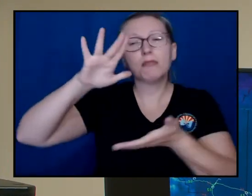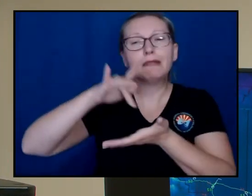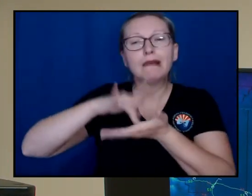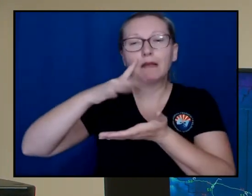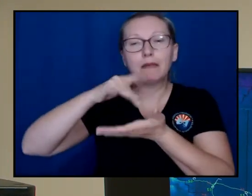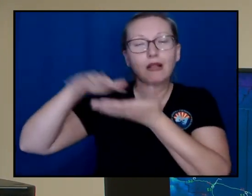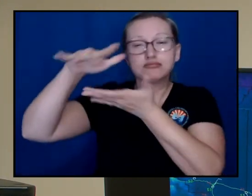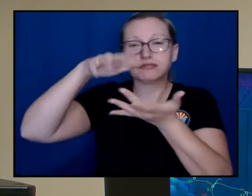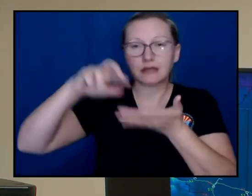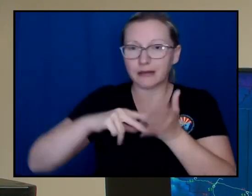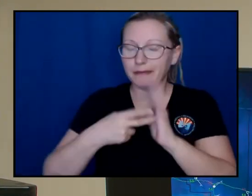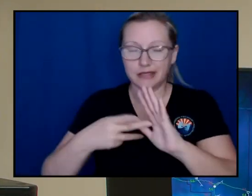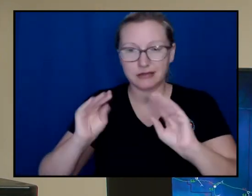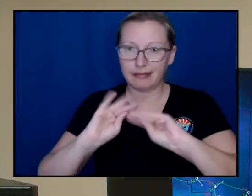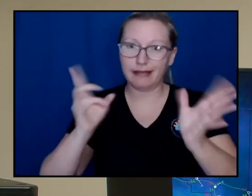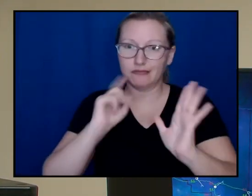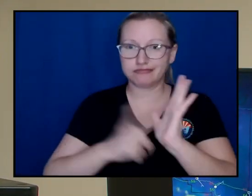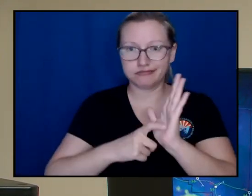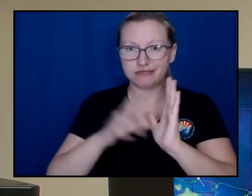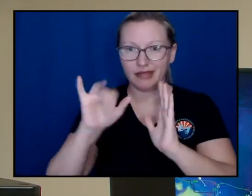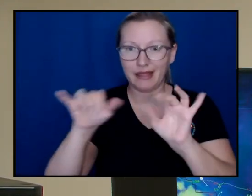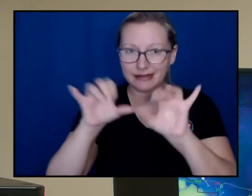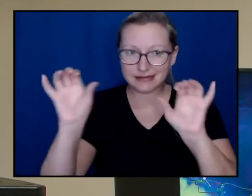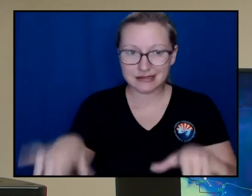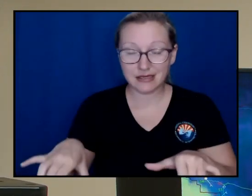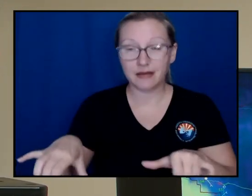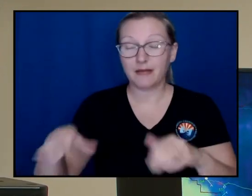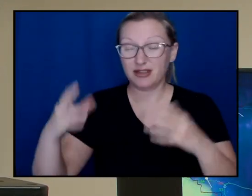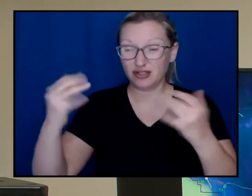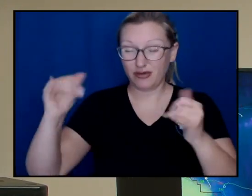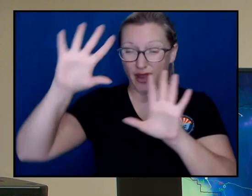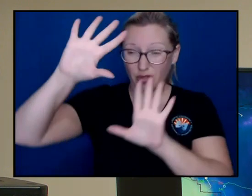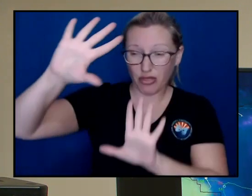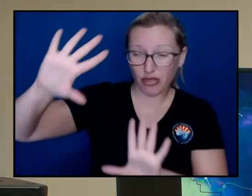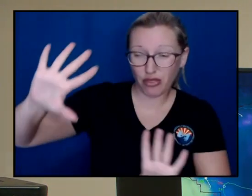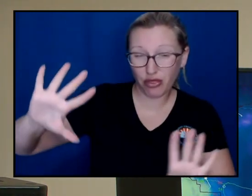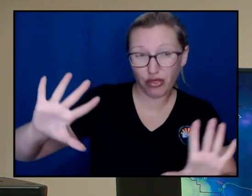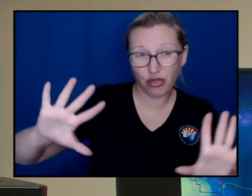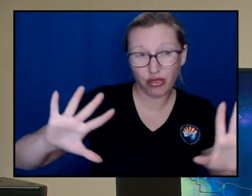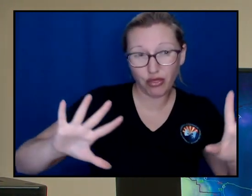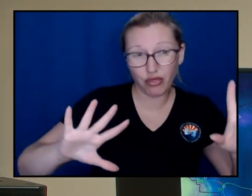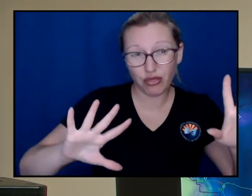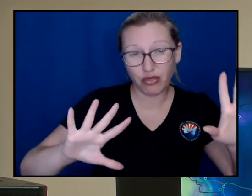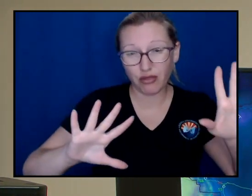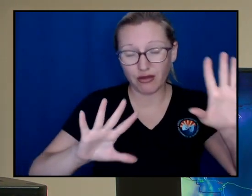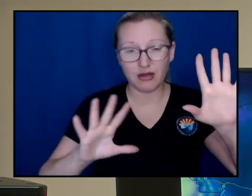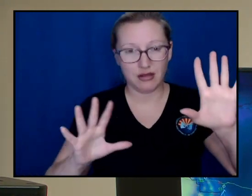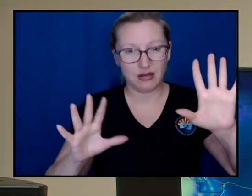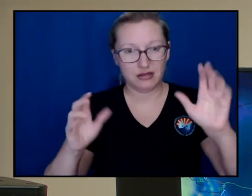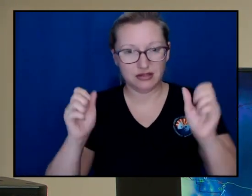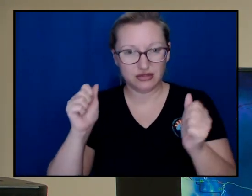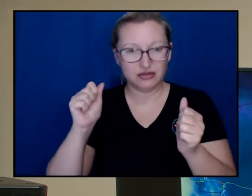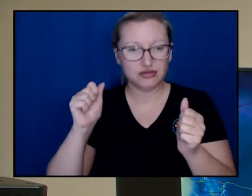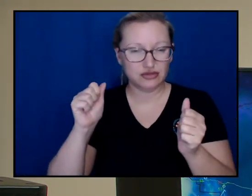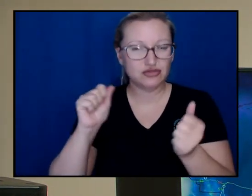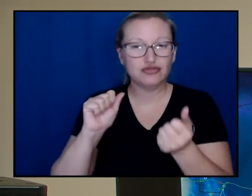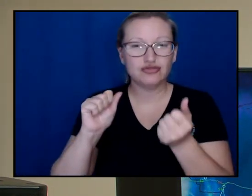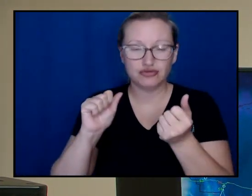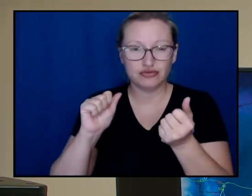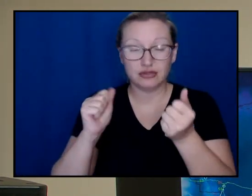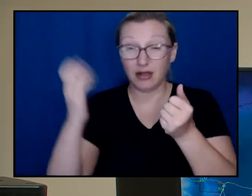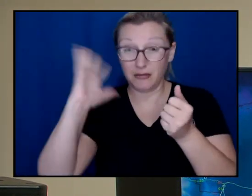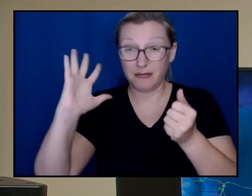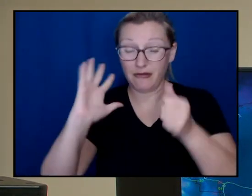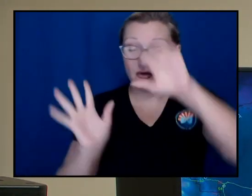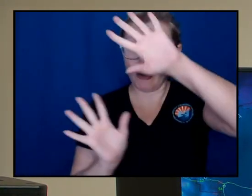curl around and it's starting to change directions and go up as we get a little bit closer into that kind of southwest